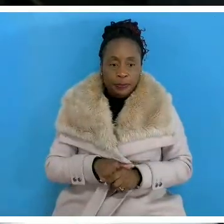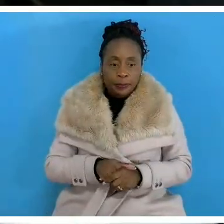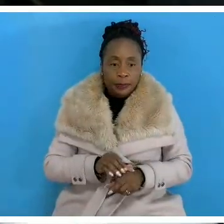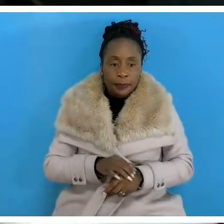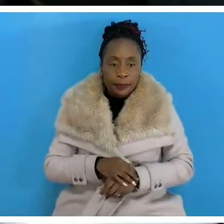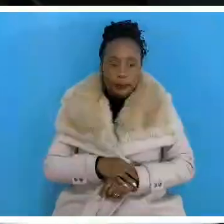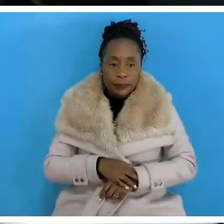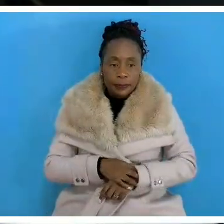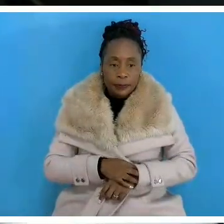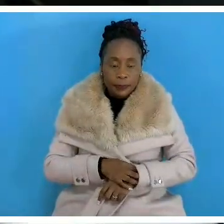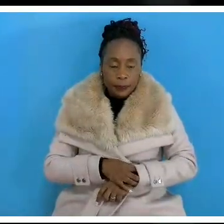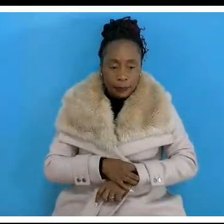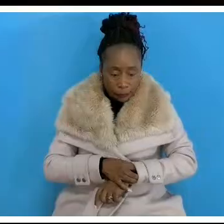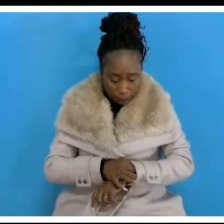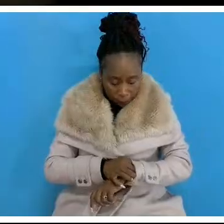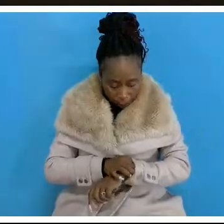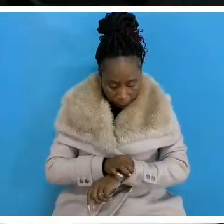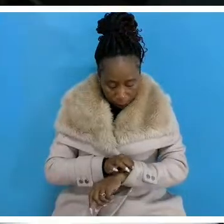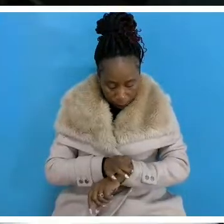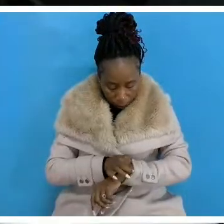Chair and honourable members.